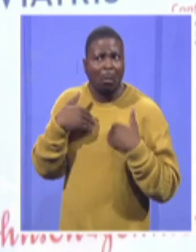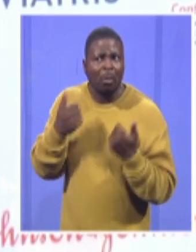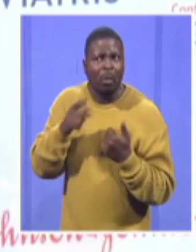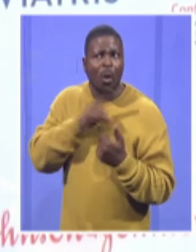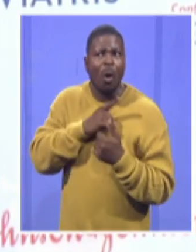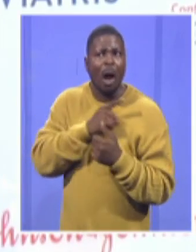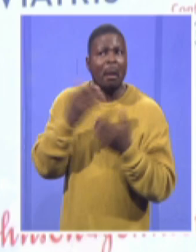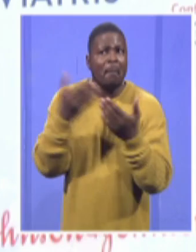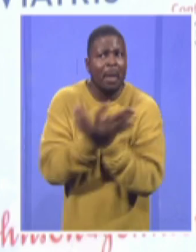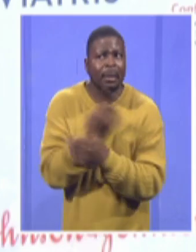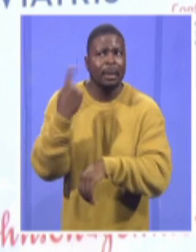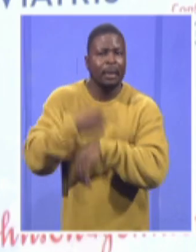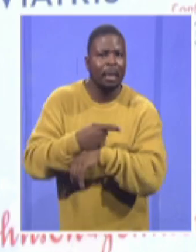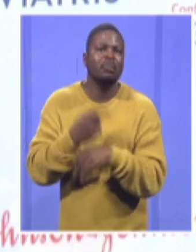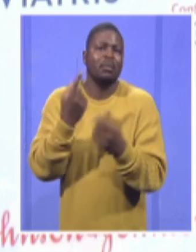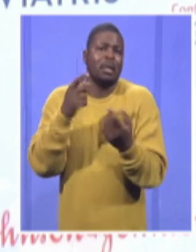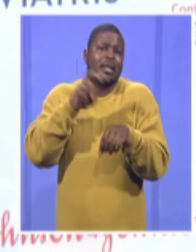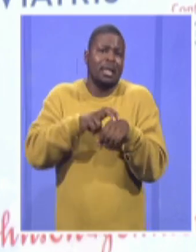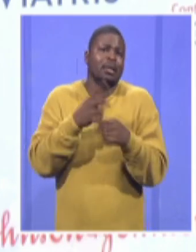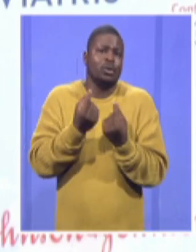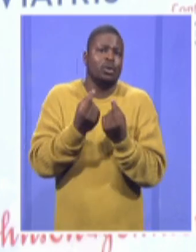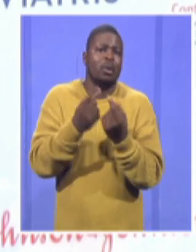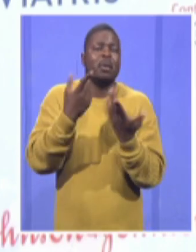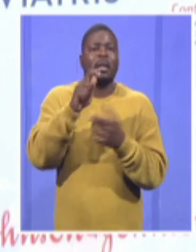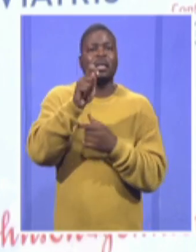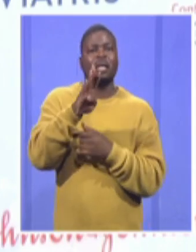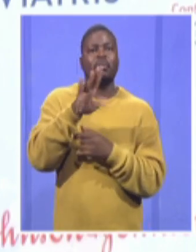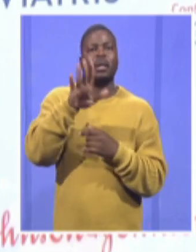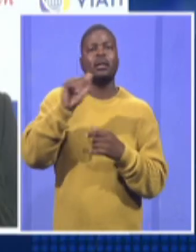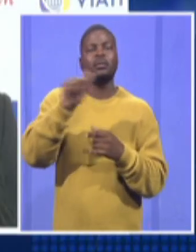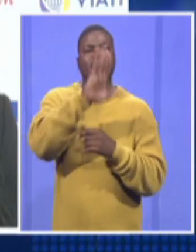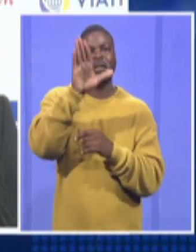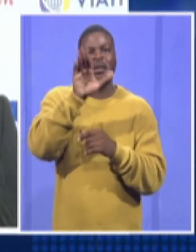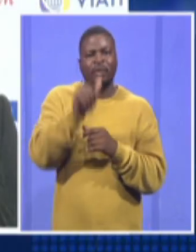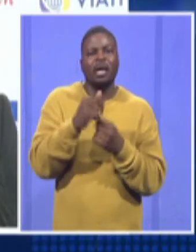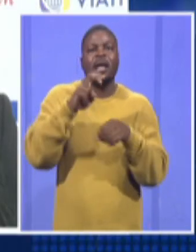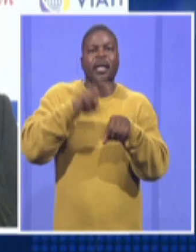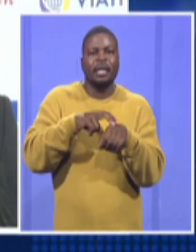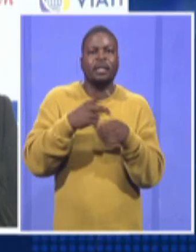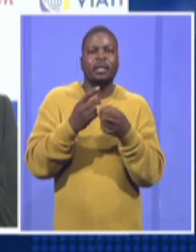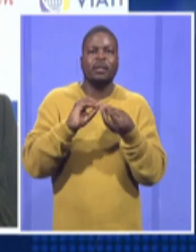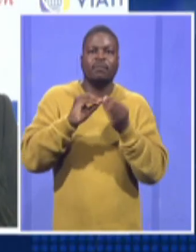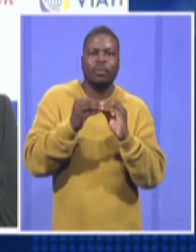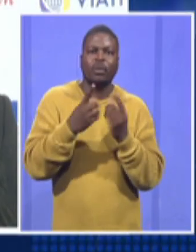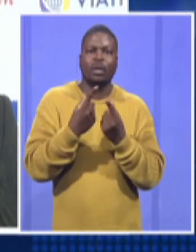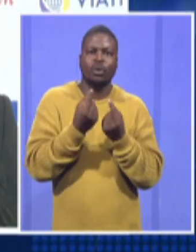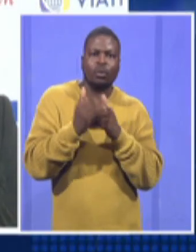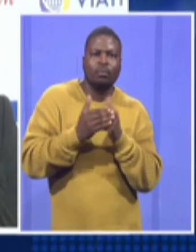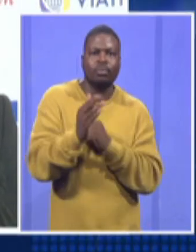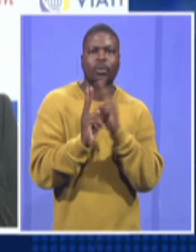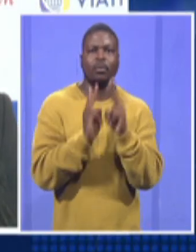week to regroup on South Africa's TB story. Minoshni, have to thank you so much for that update indeed.